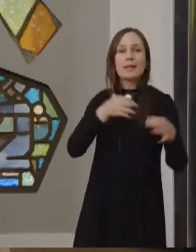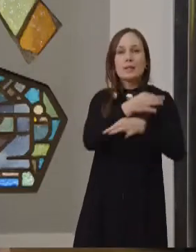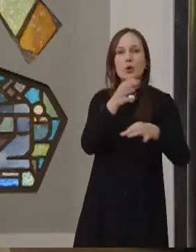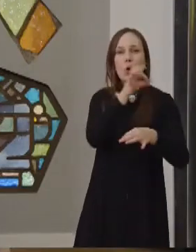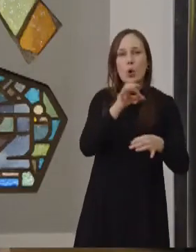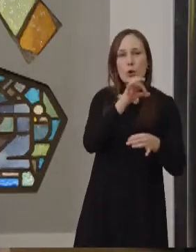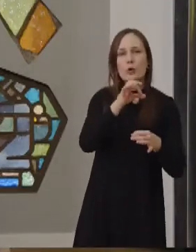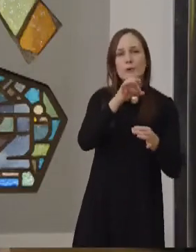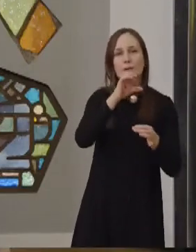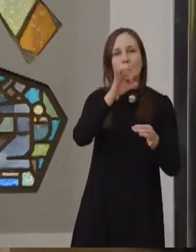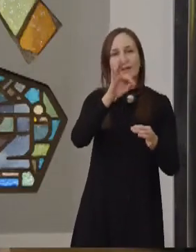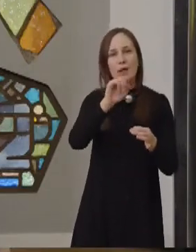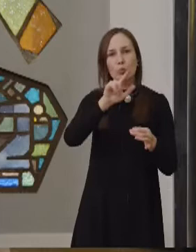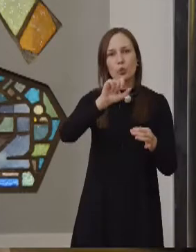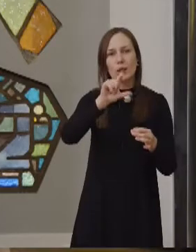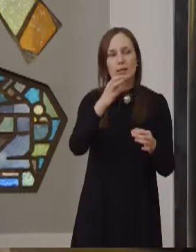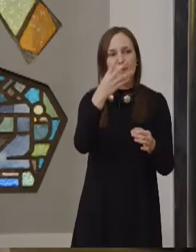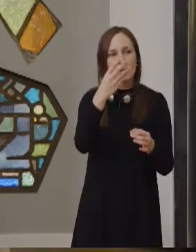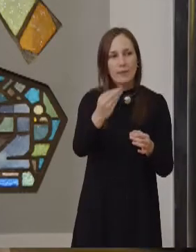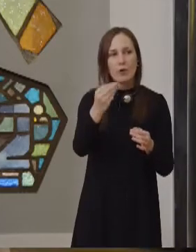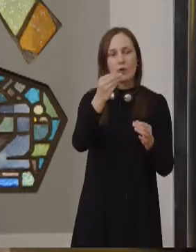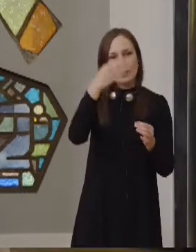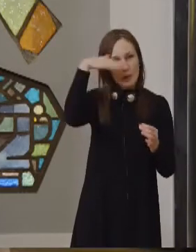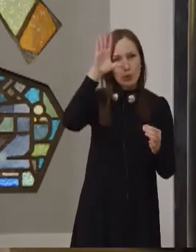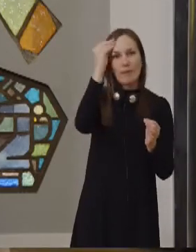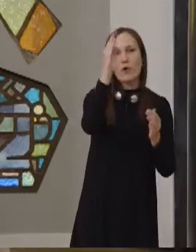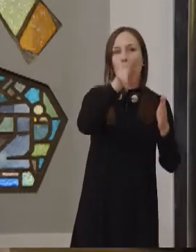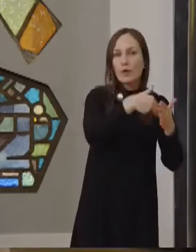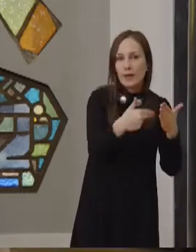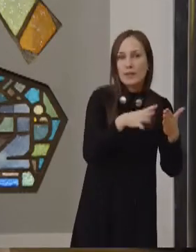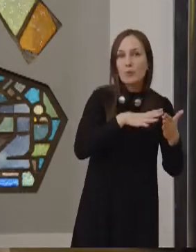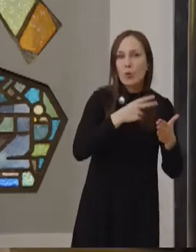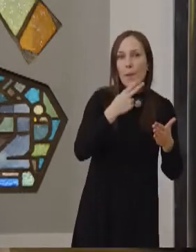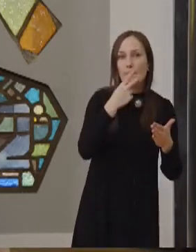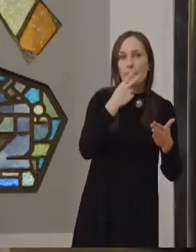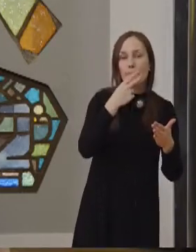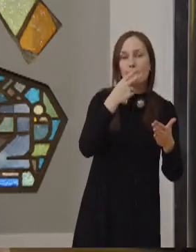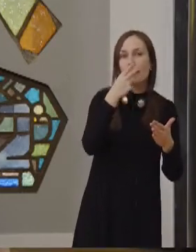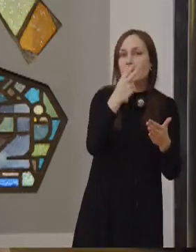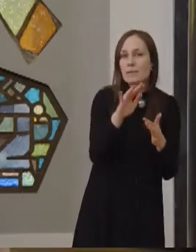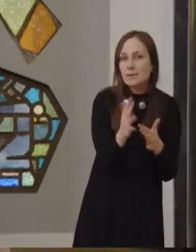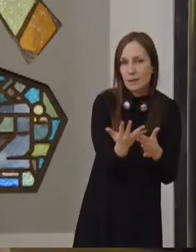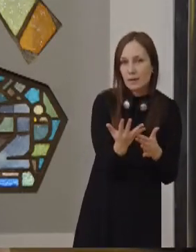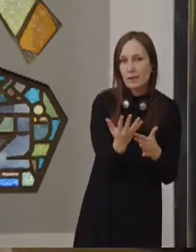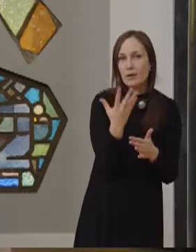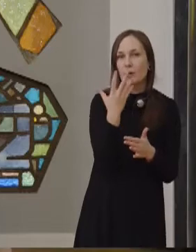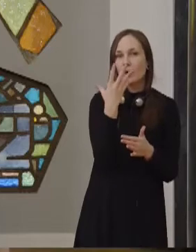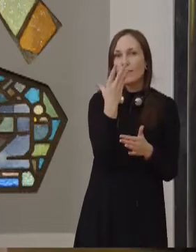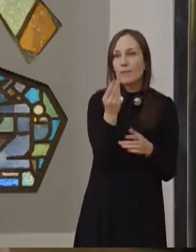to start talking about this. When this morning we talked about the Istanbul Convention, some of us have observed that